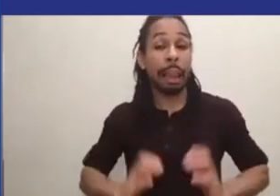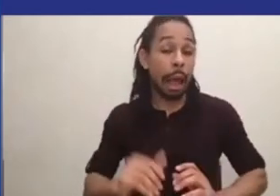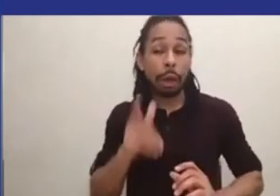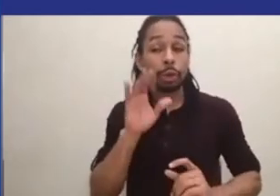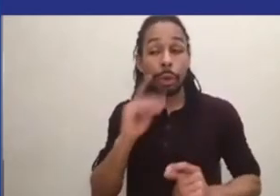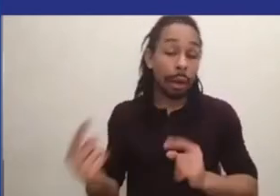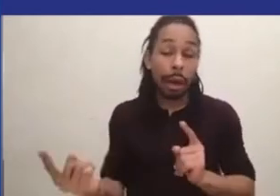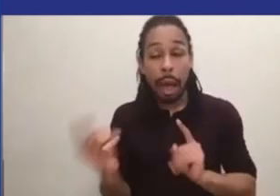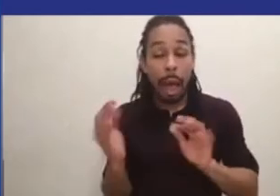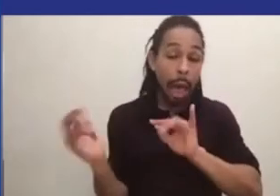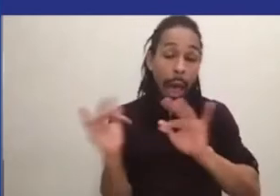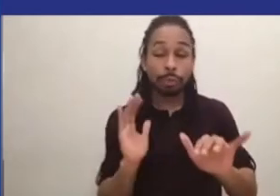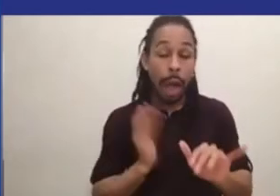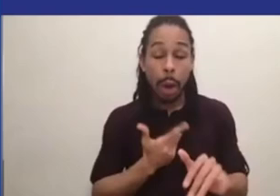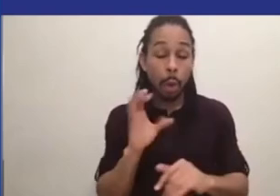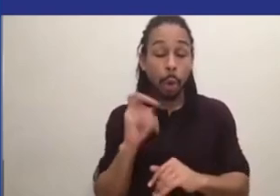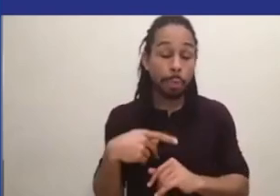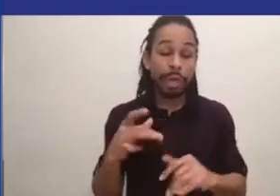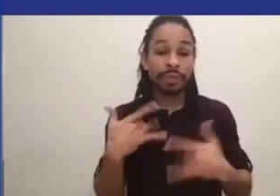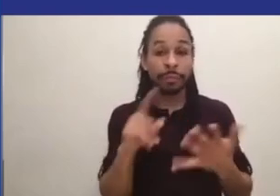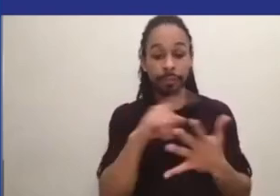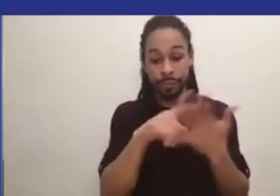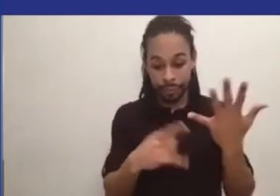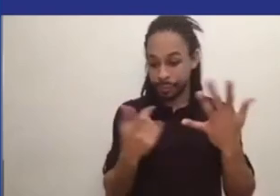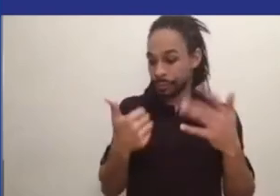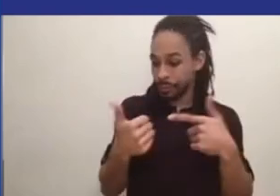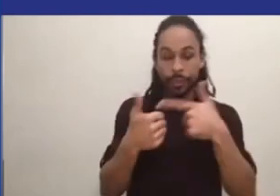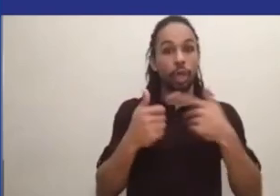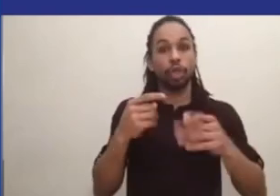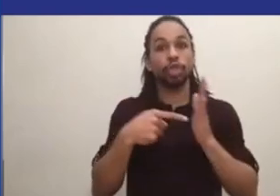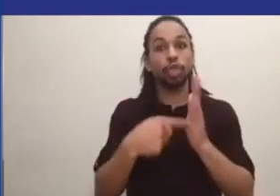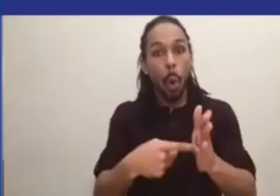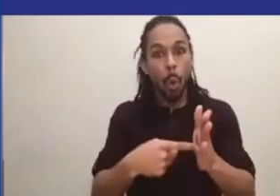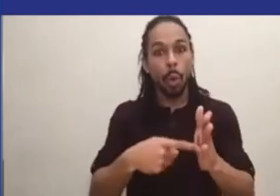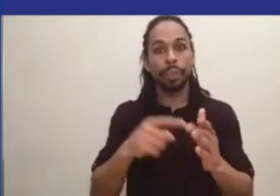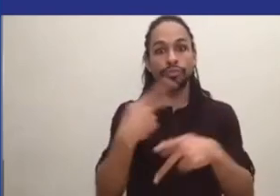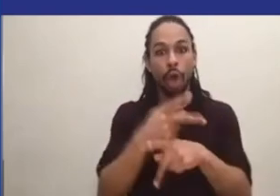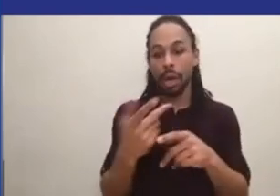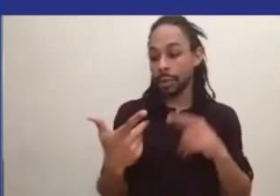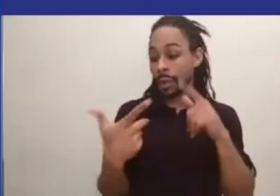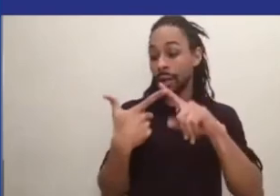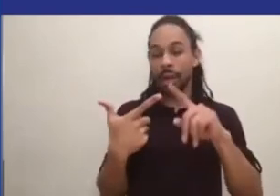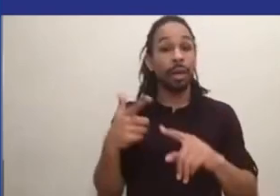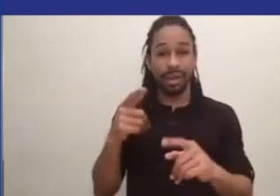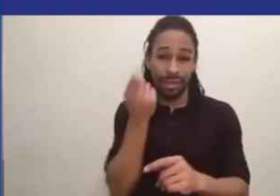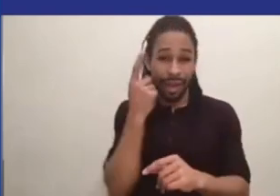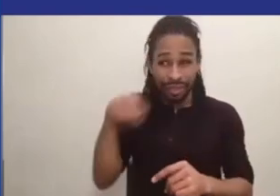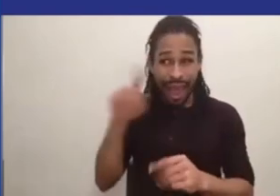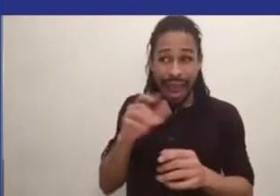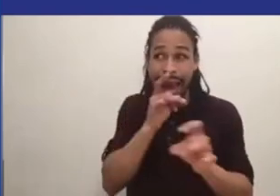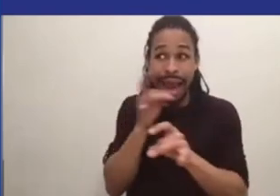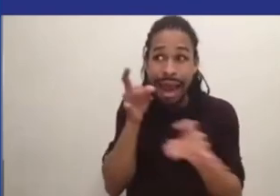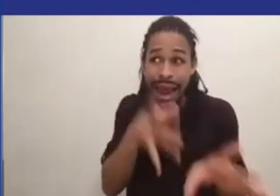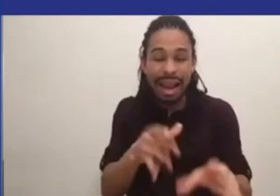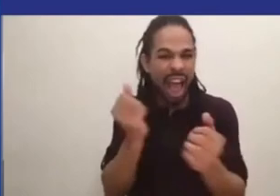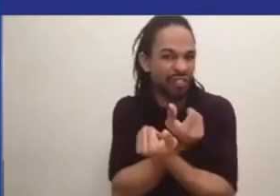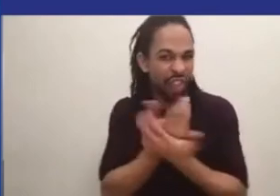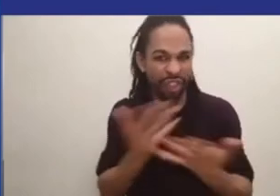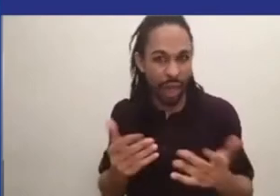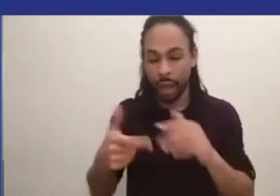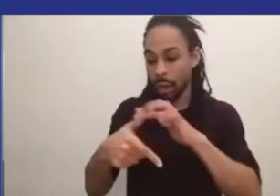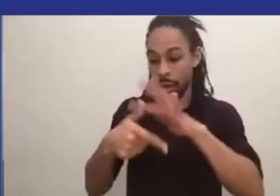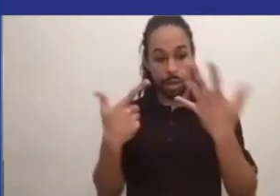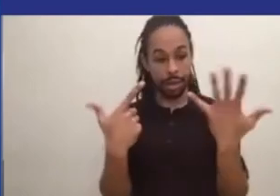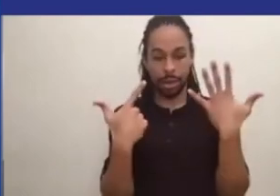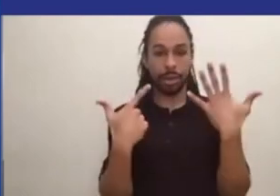event. Showed them the product. They hated everything. They hated the clothes. They hated the this. They hated the this. They hated the that. And I was like, okay,